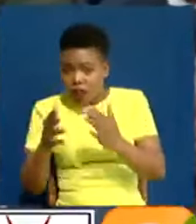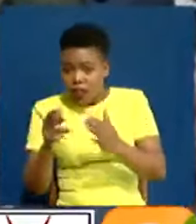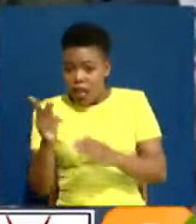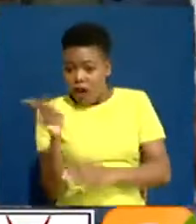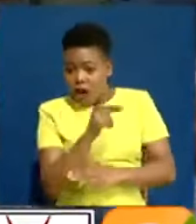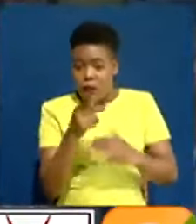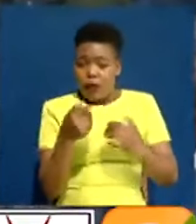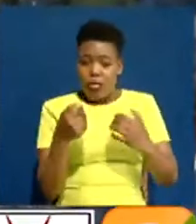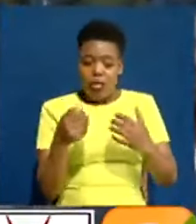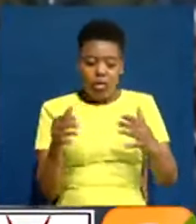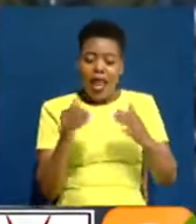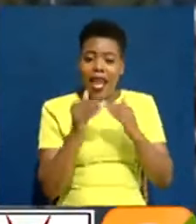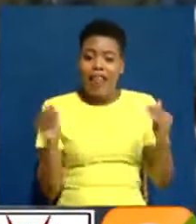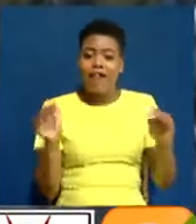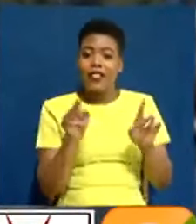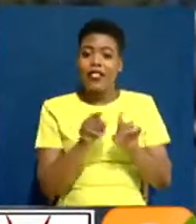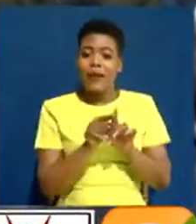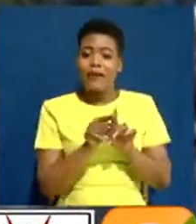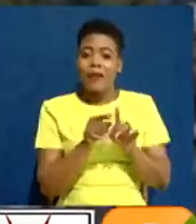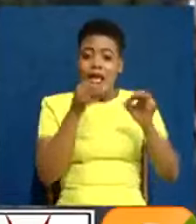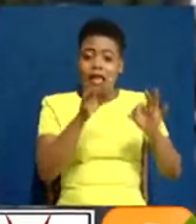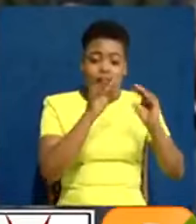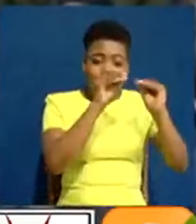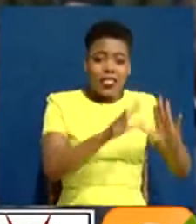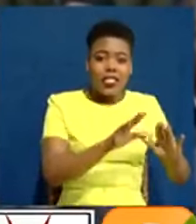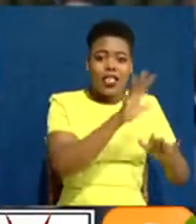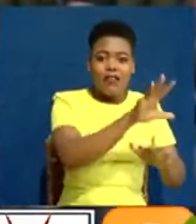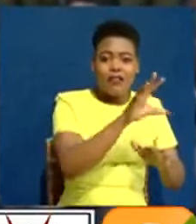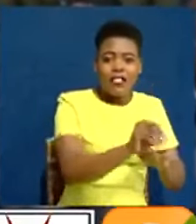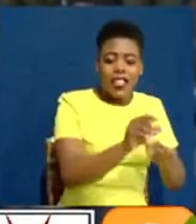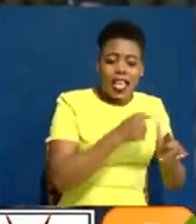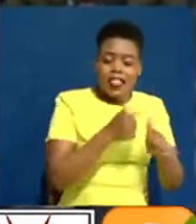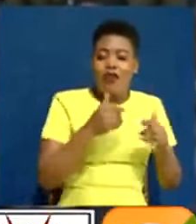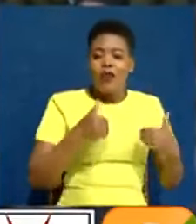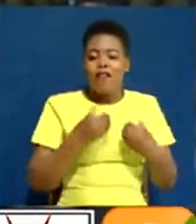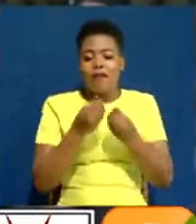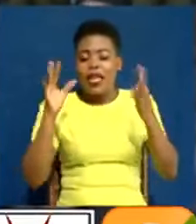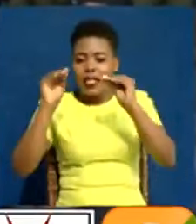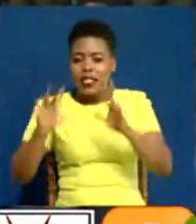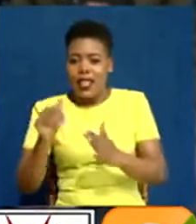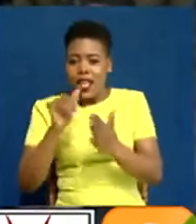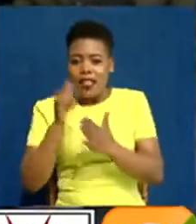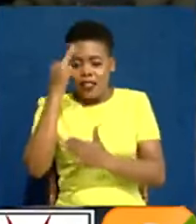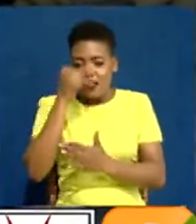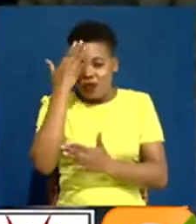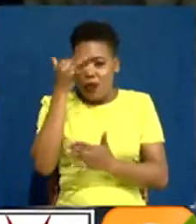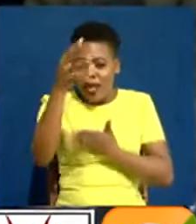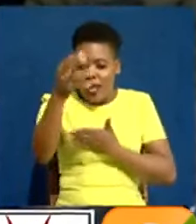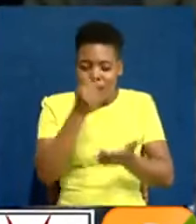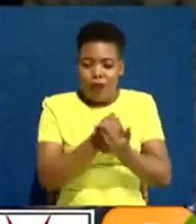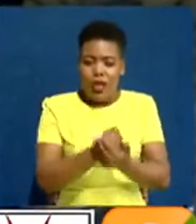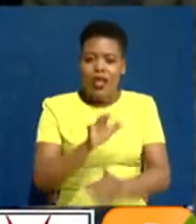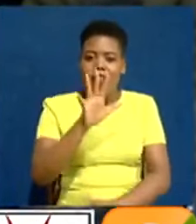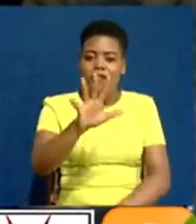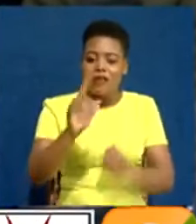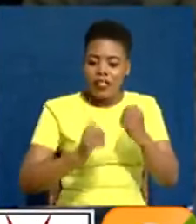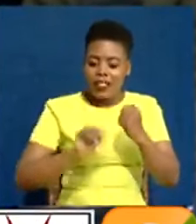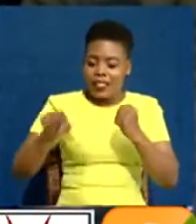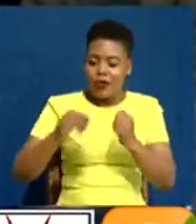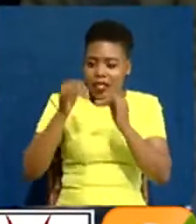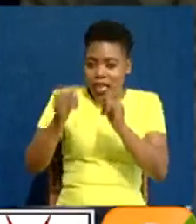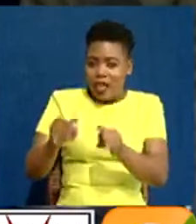and it's the reason why I have hired 56,000 new teachers